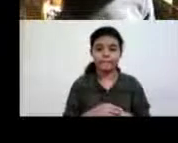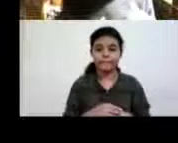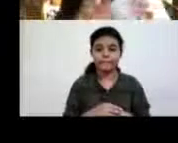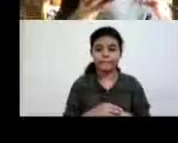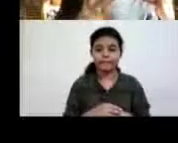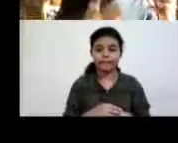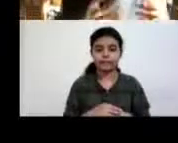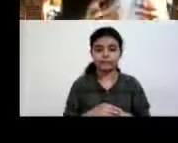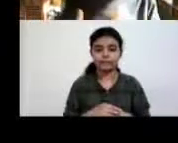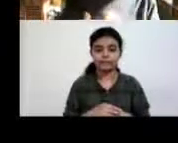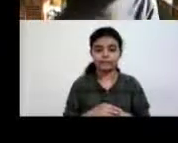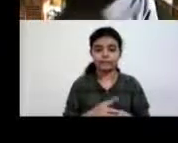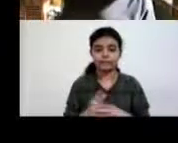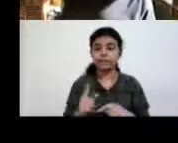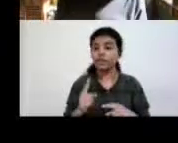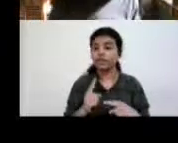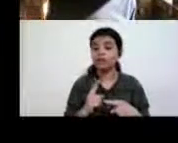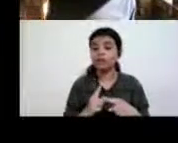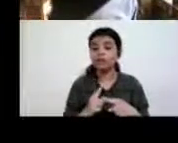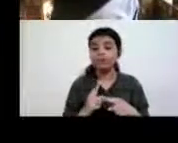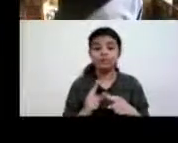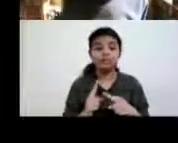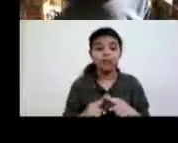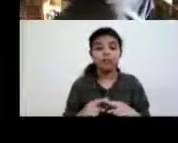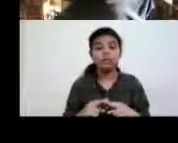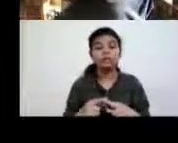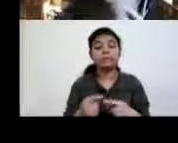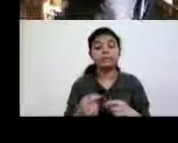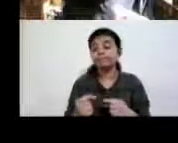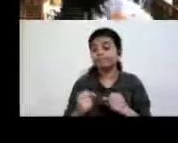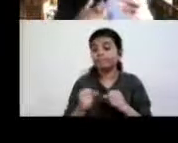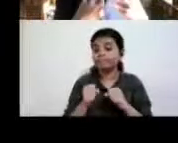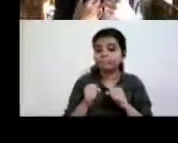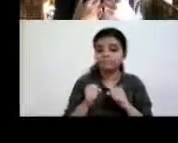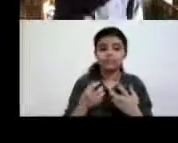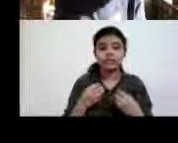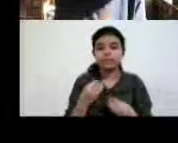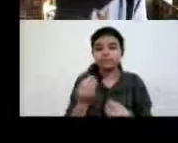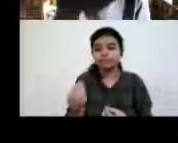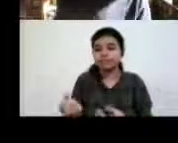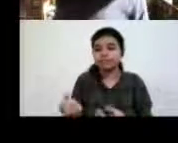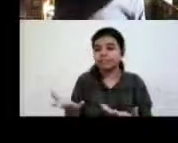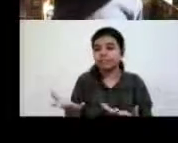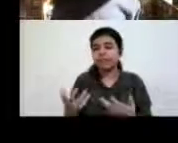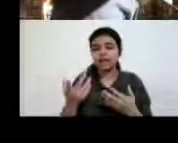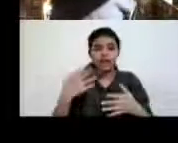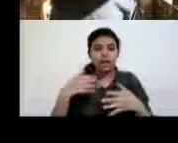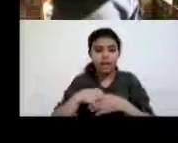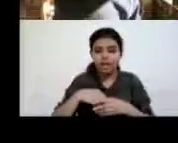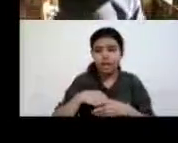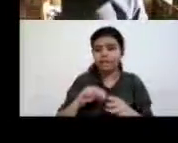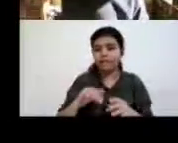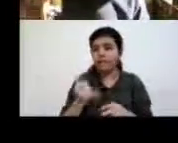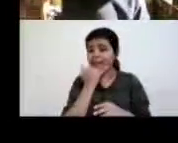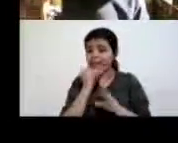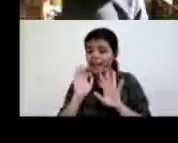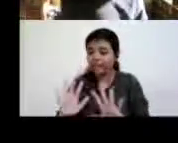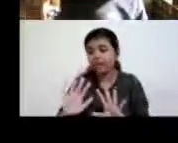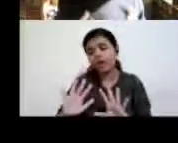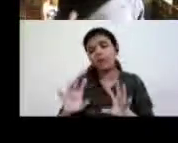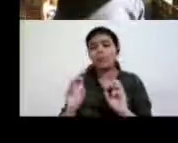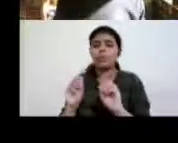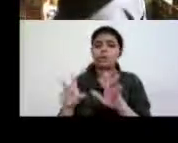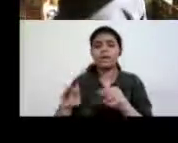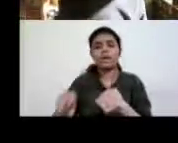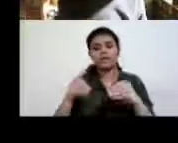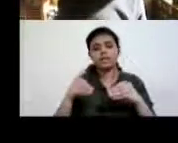that it has a tolerance for errors, that it is causing low physical efforts, and of course,